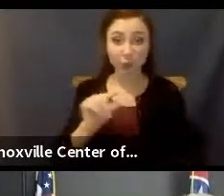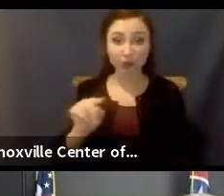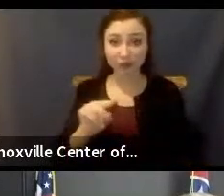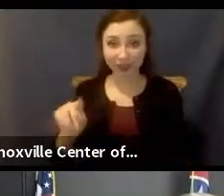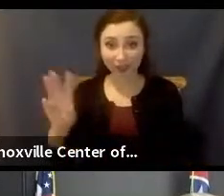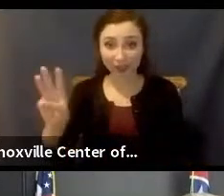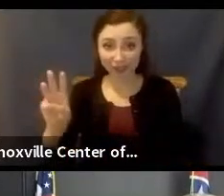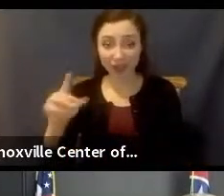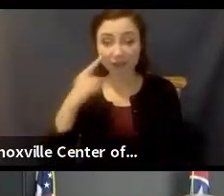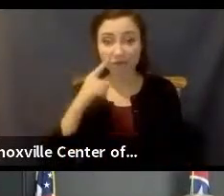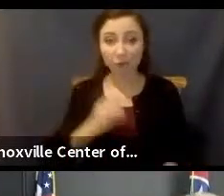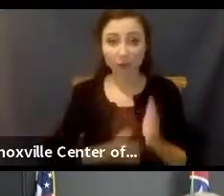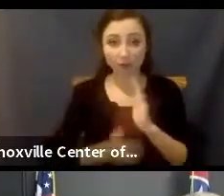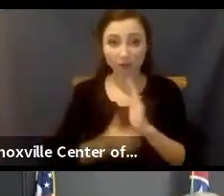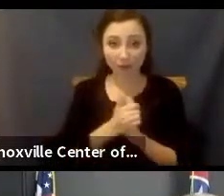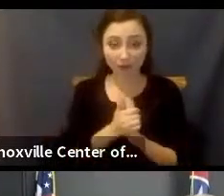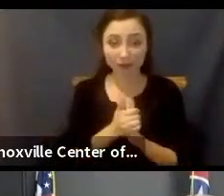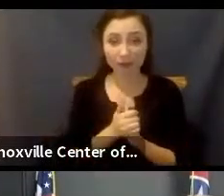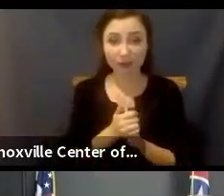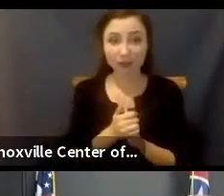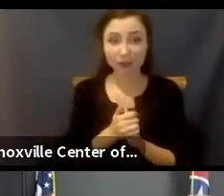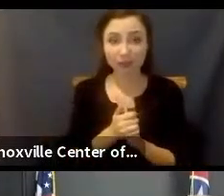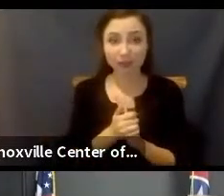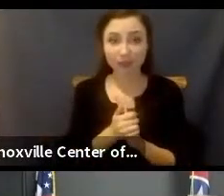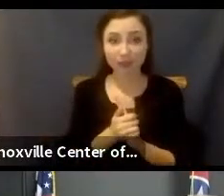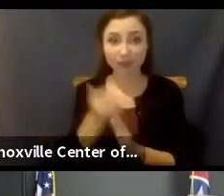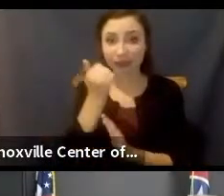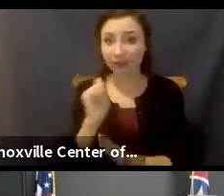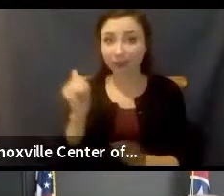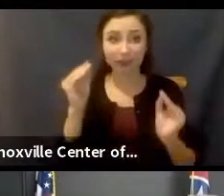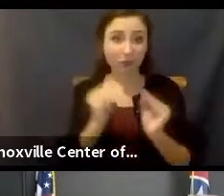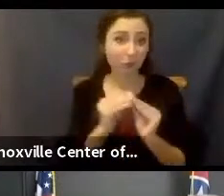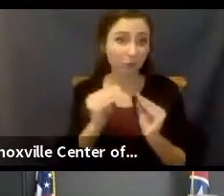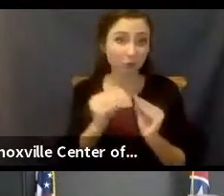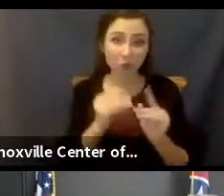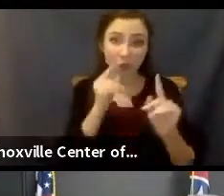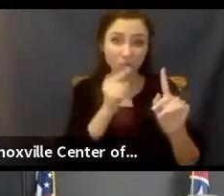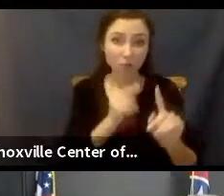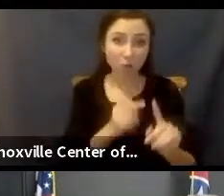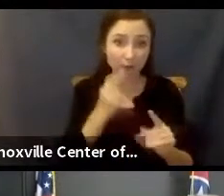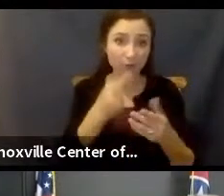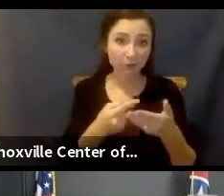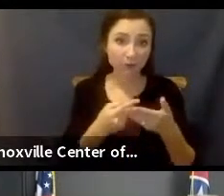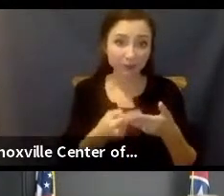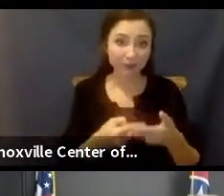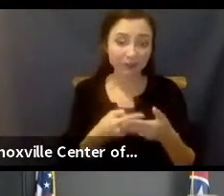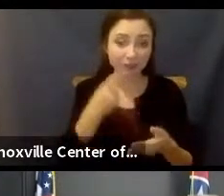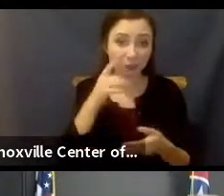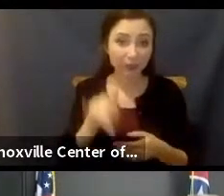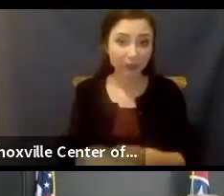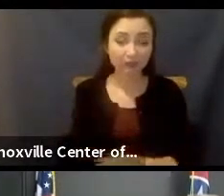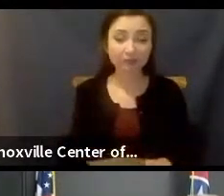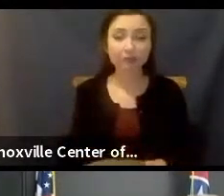2020-6 as amended. Any other points of discussion?